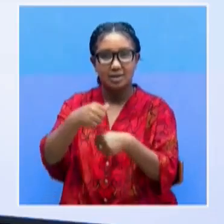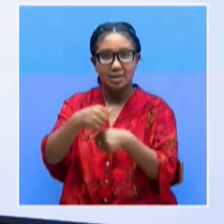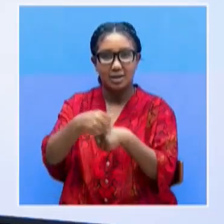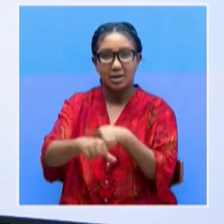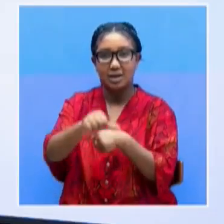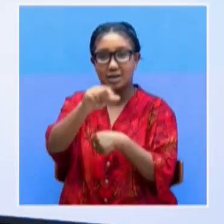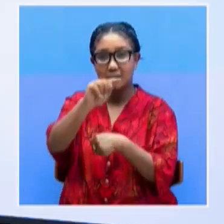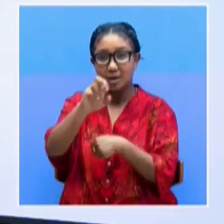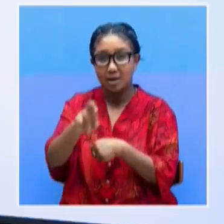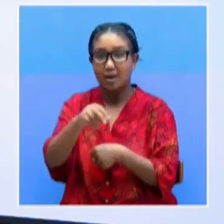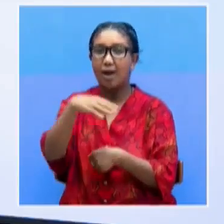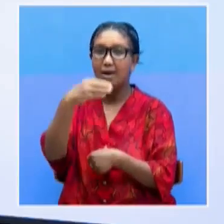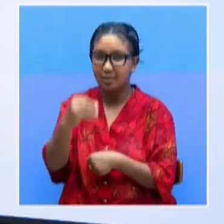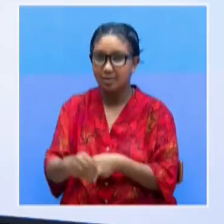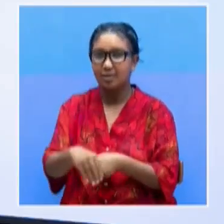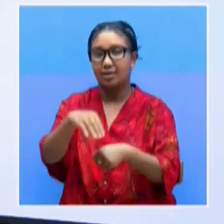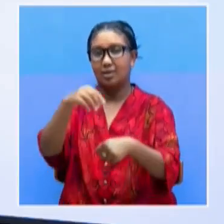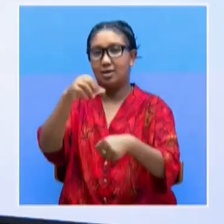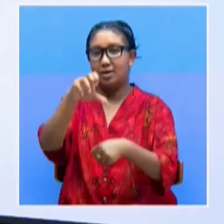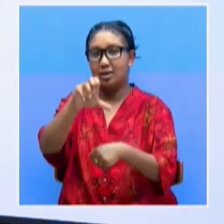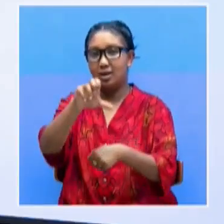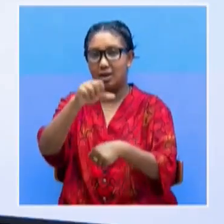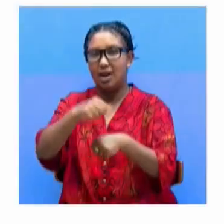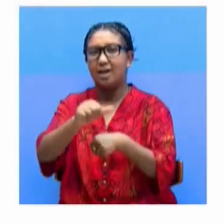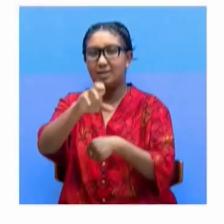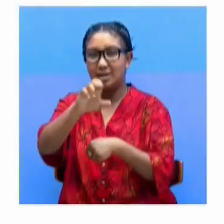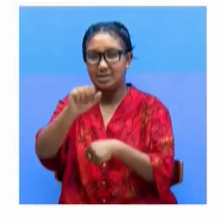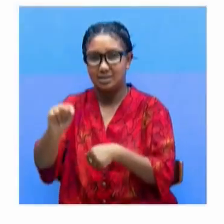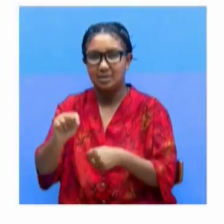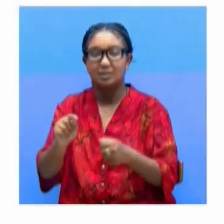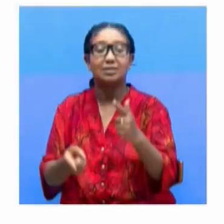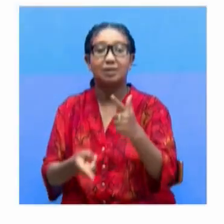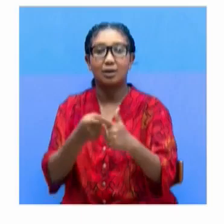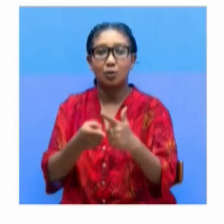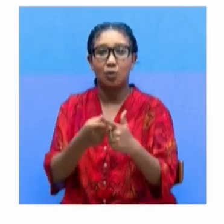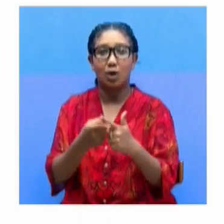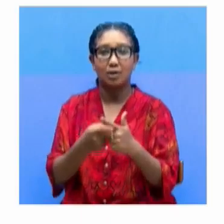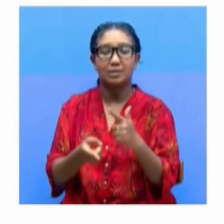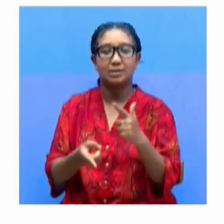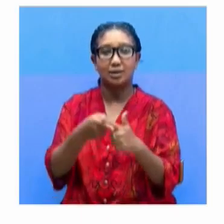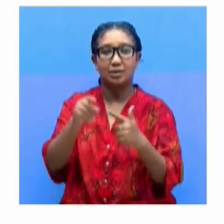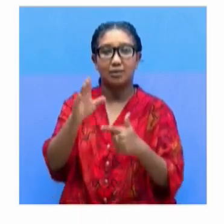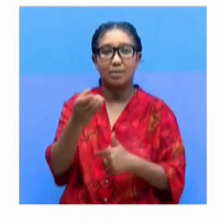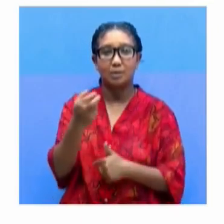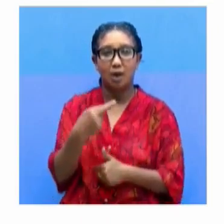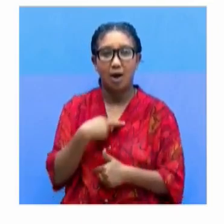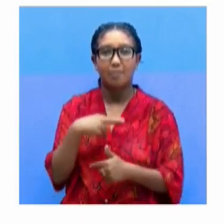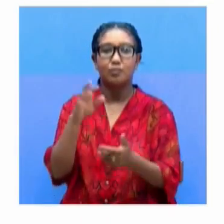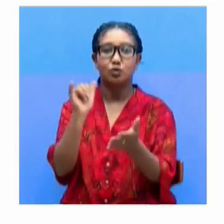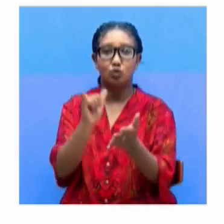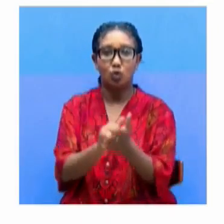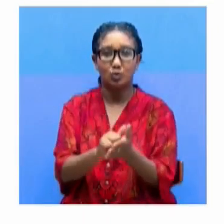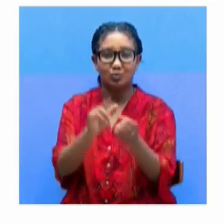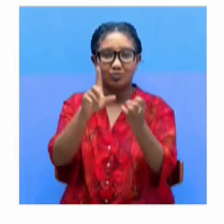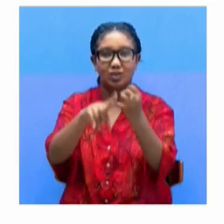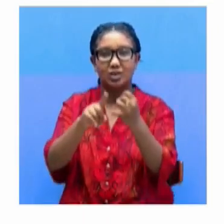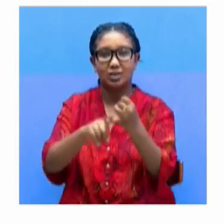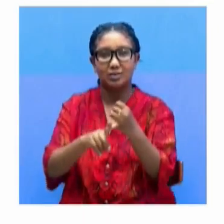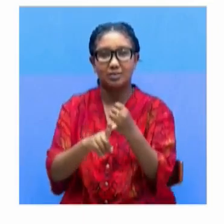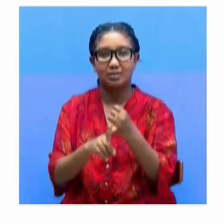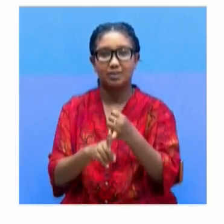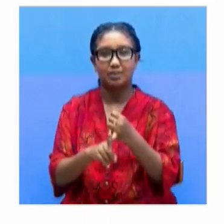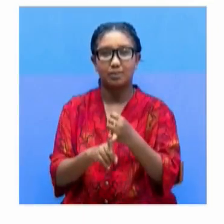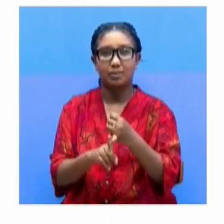later, and latest. Wonderful. And the second one, the second type are those that end,